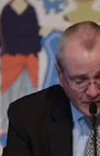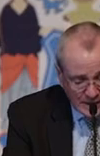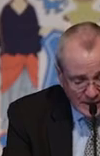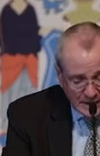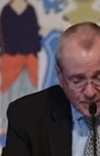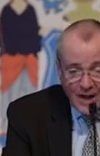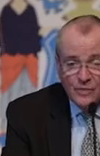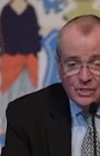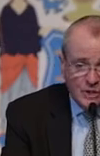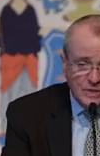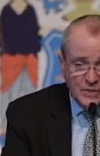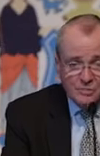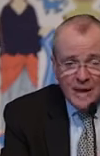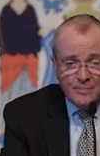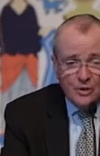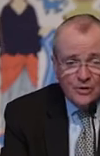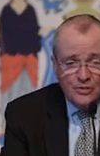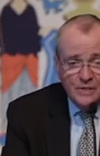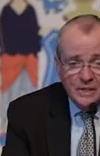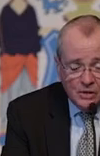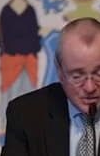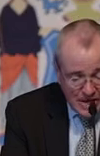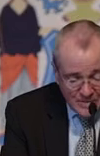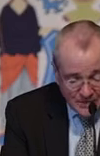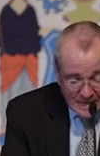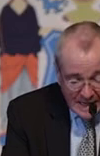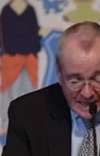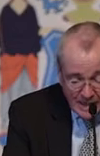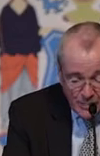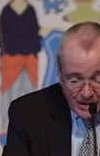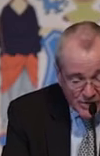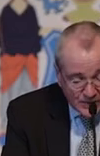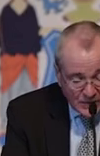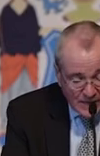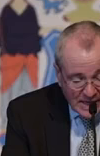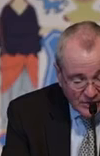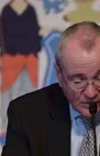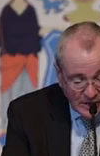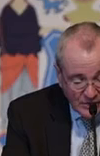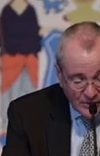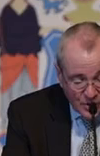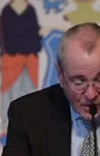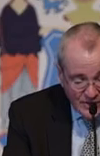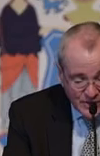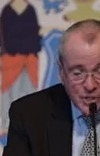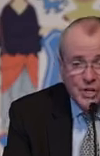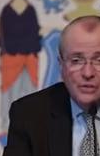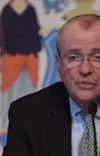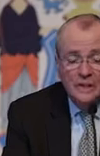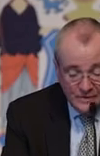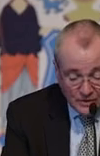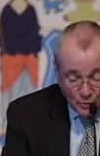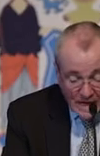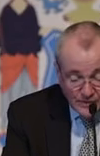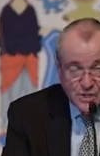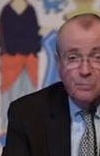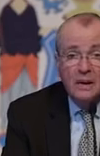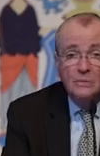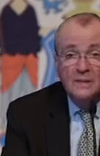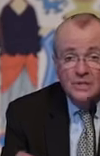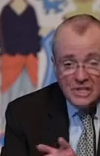weeks. I've returned to this map courtesy of the New York Times every day, and it bears out the lines from the graph, and it shows that the rate